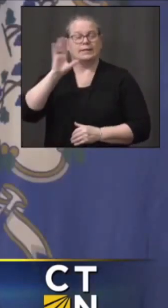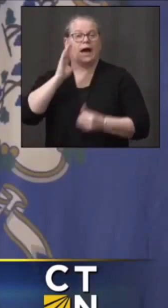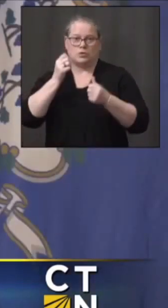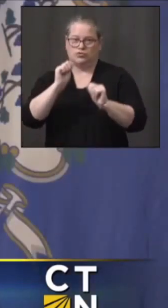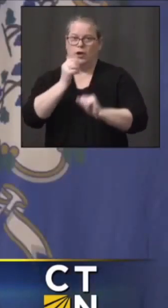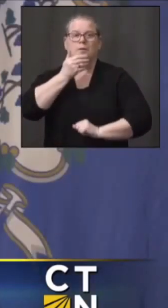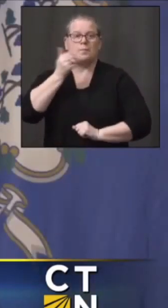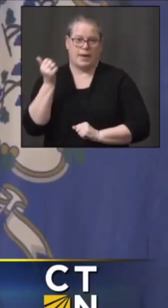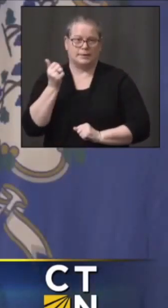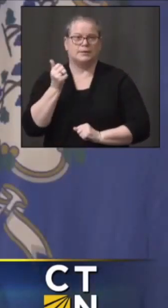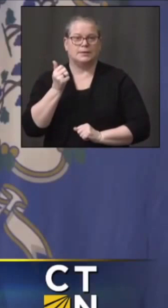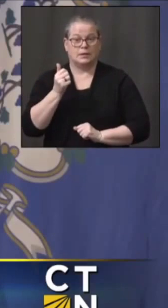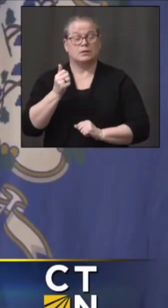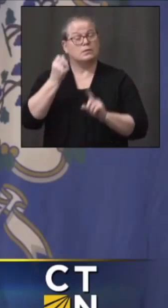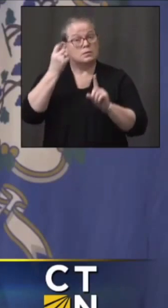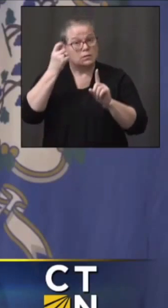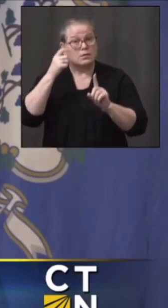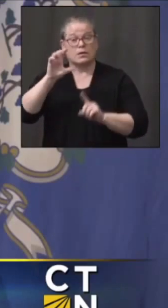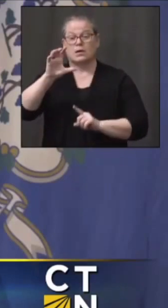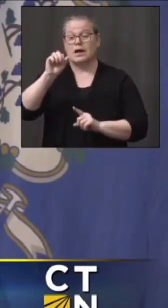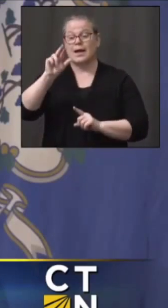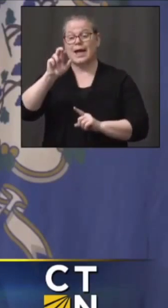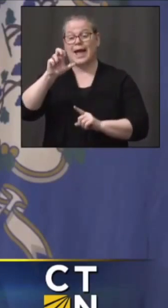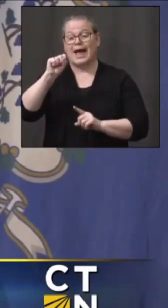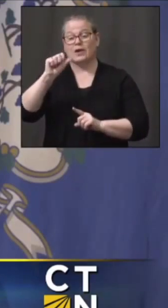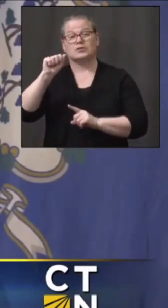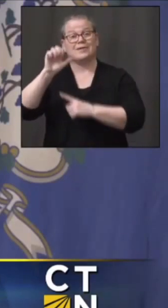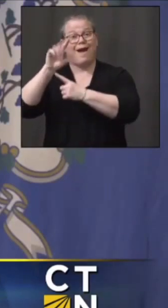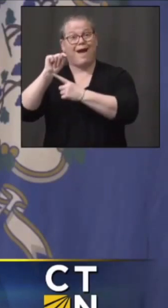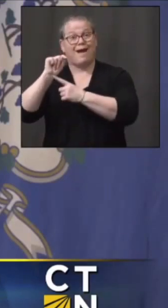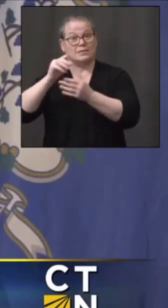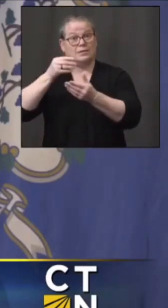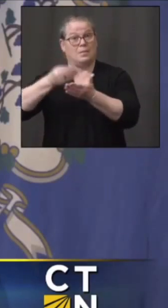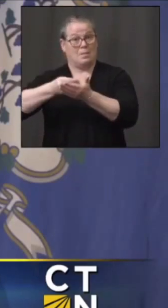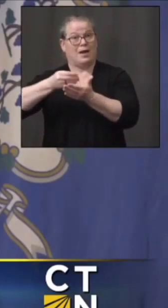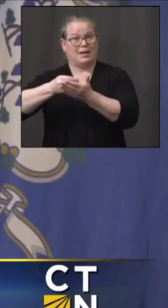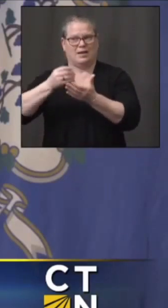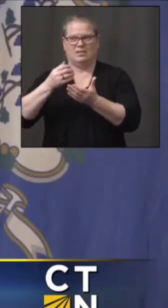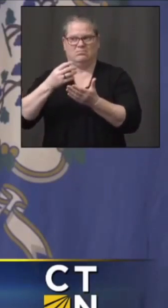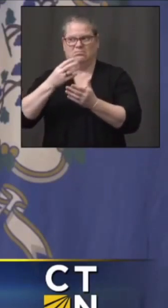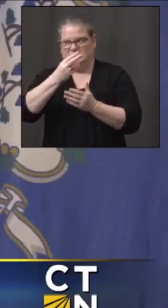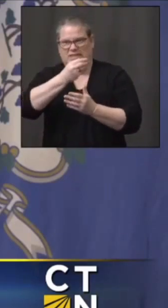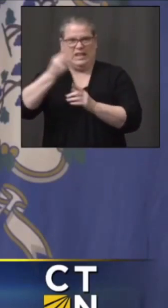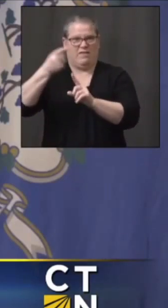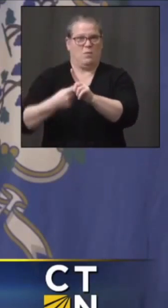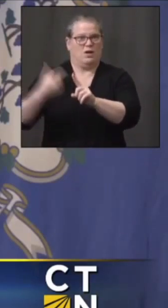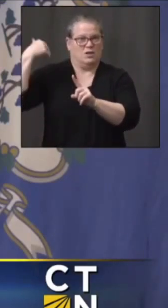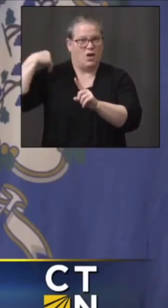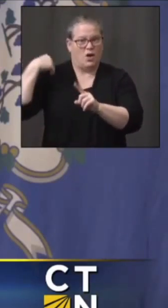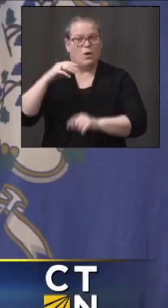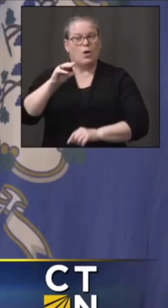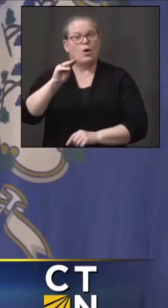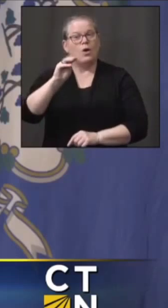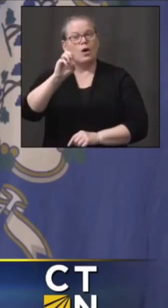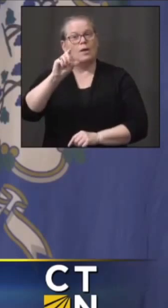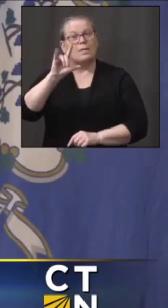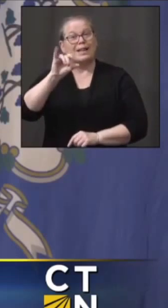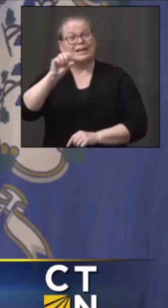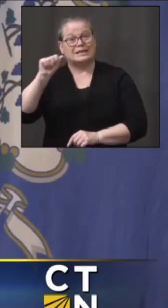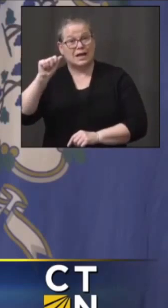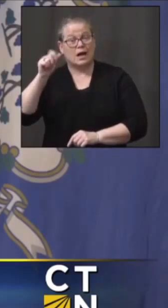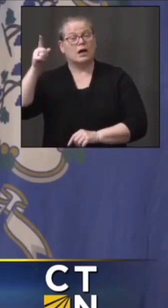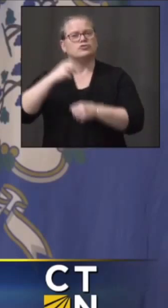we got our CARES Act money many months ago. Melissa made sure it was budgeted out through